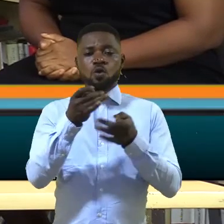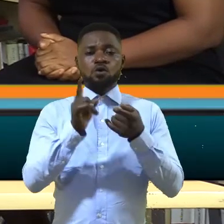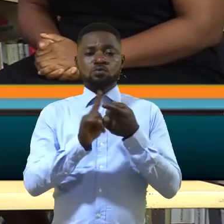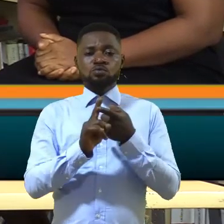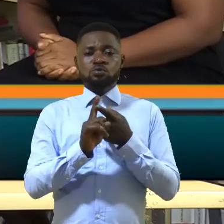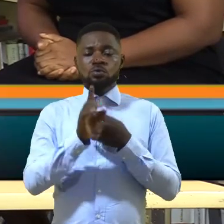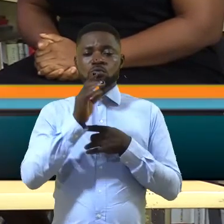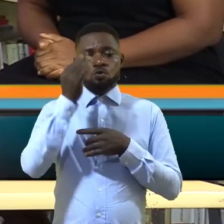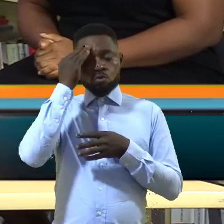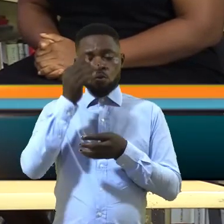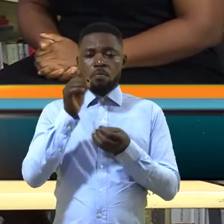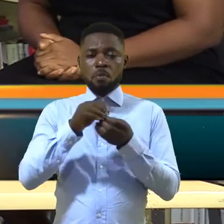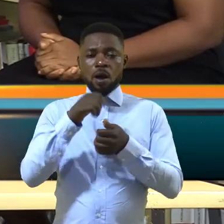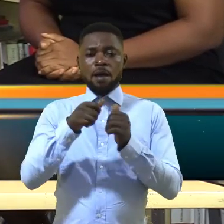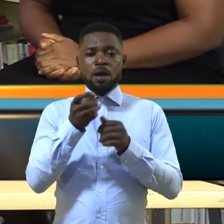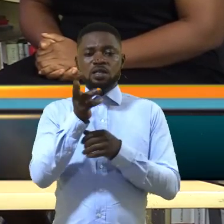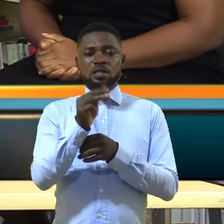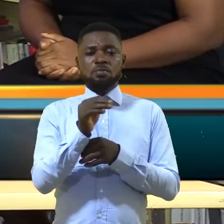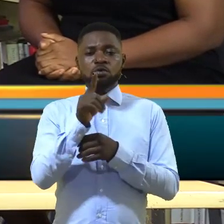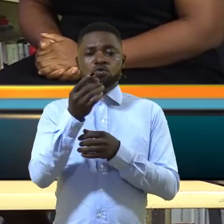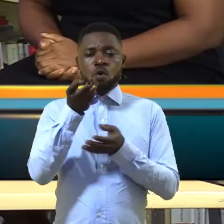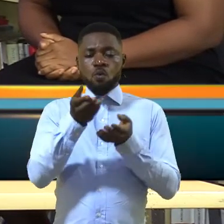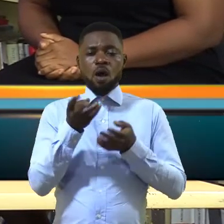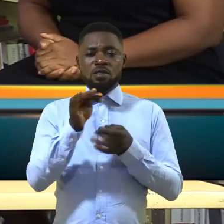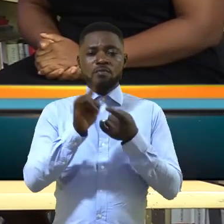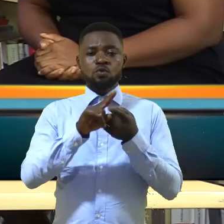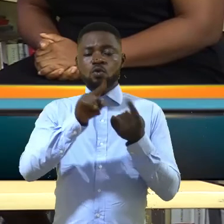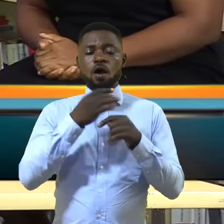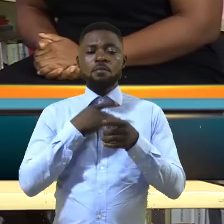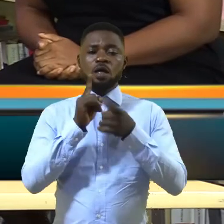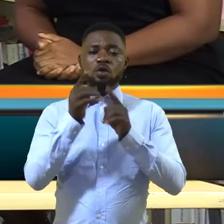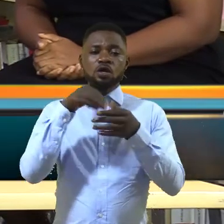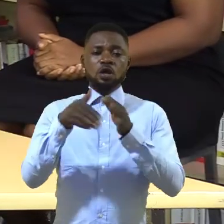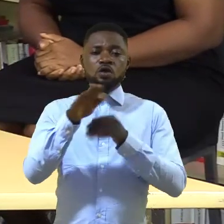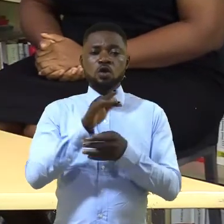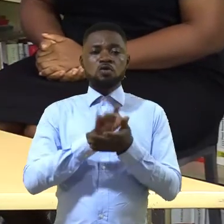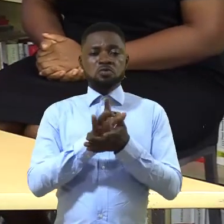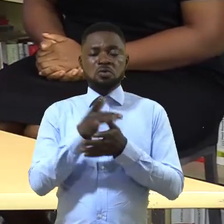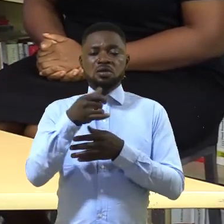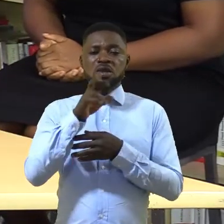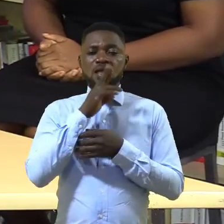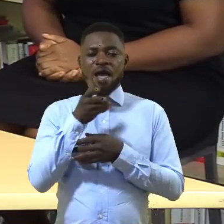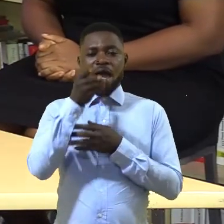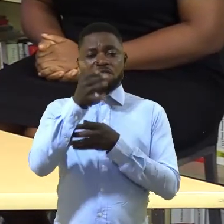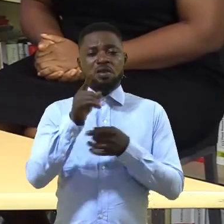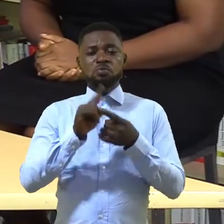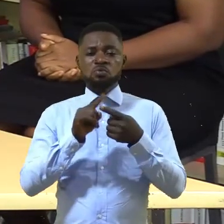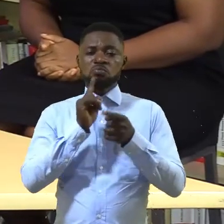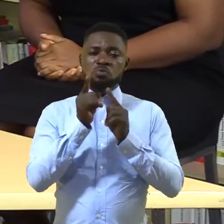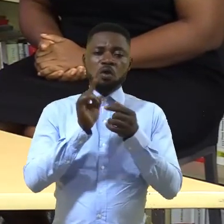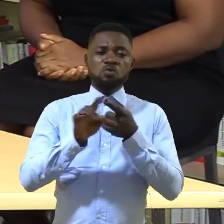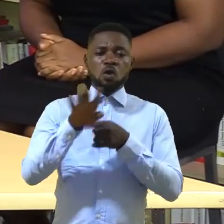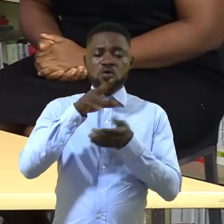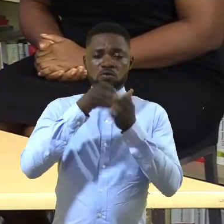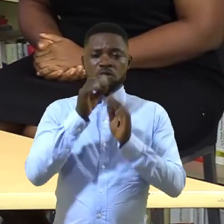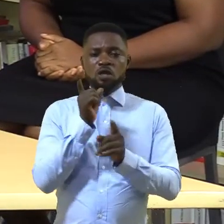hear more about them, you want them to probably come and talk in your school, yes, they're available to come and prep your students. They will come